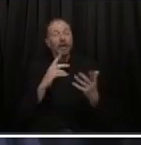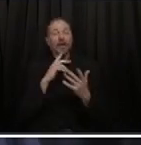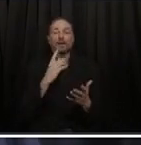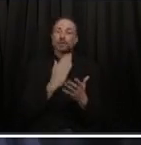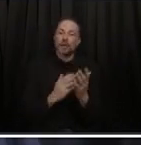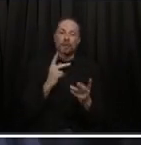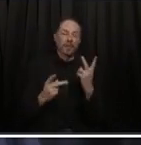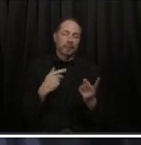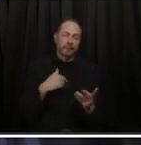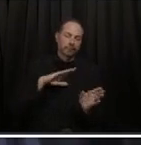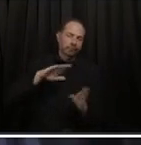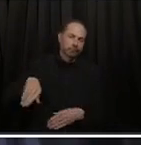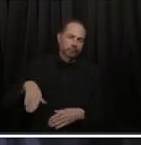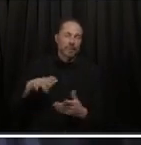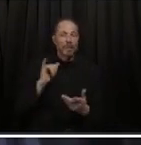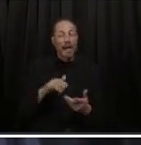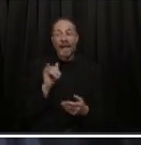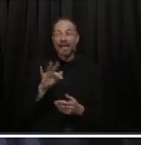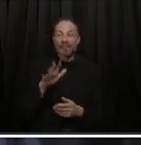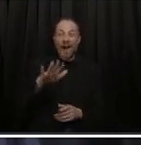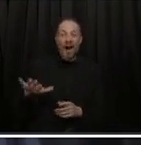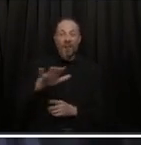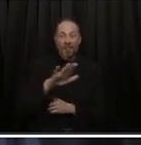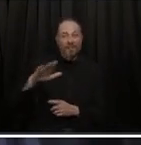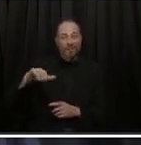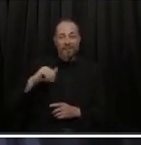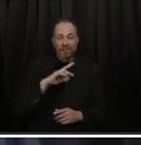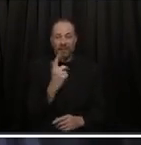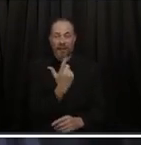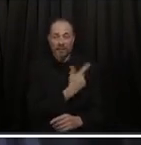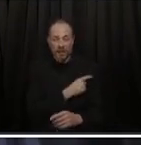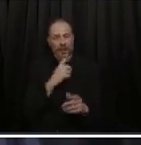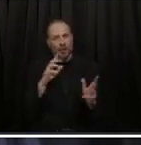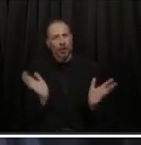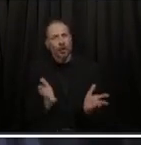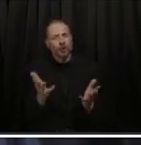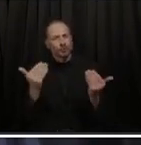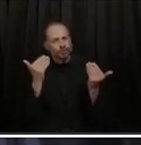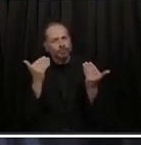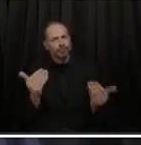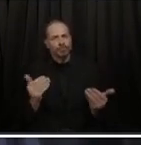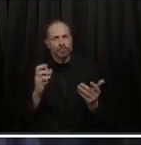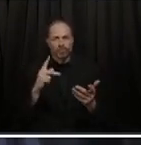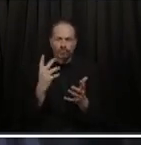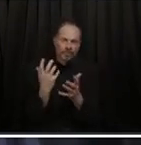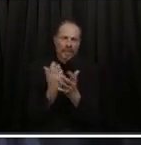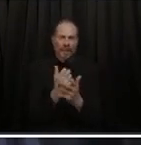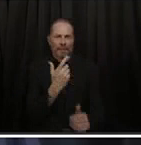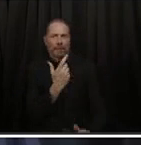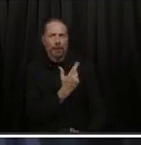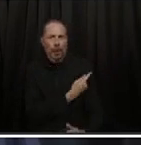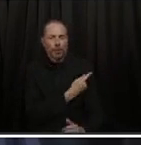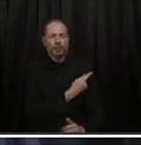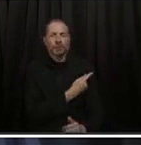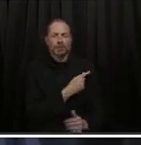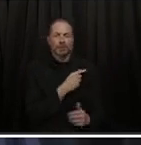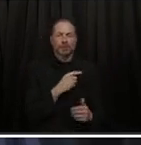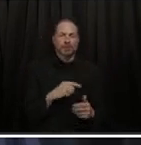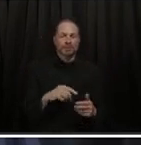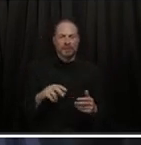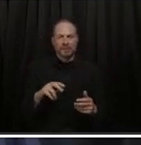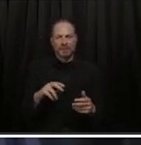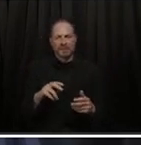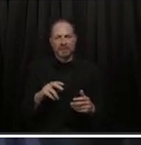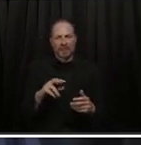heeded that advice. If you're out there and you haven't yet gotten vaccinated, I encourage you to do so. Get that first dose of Pfizer, Moderna, get the second